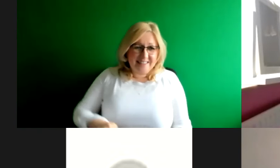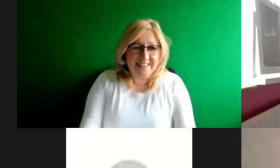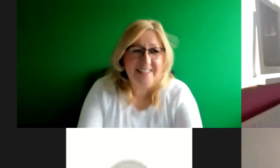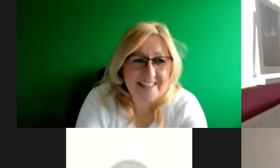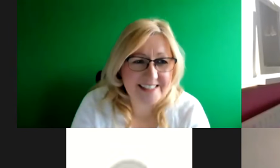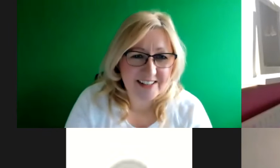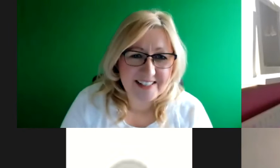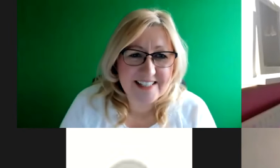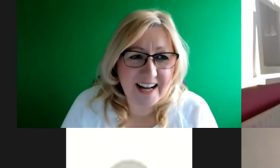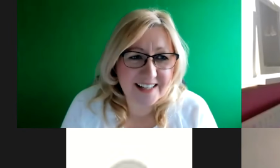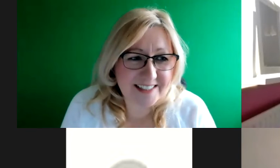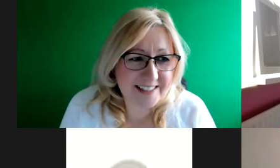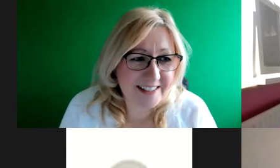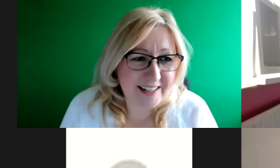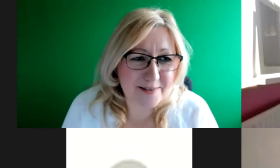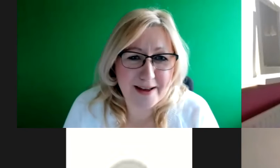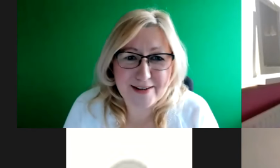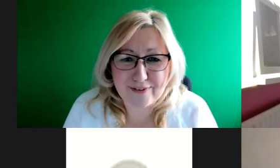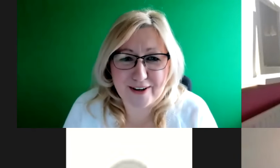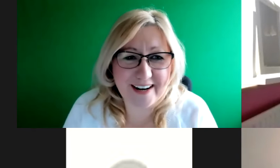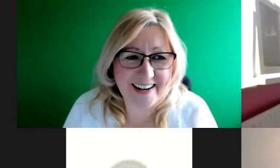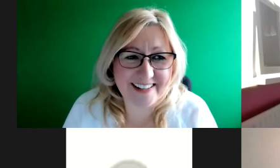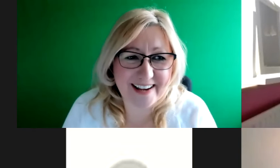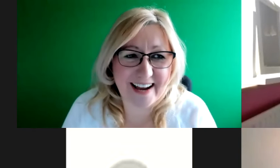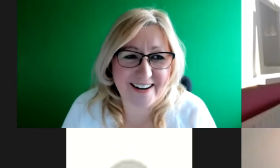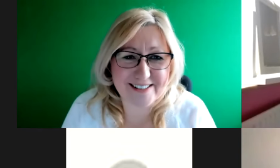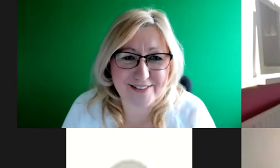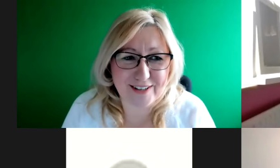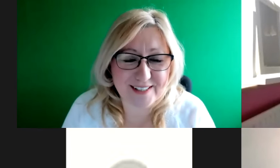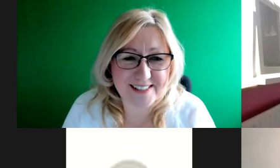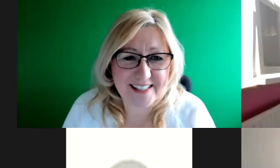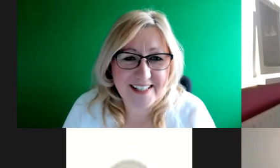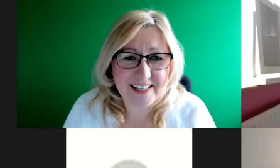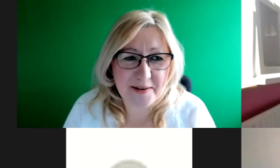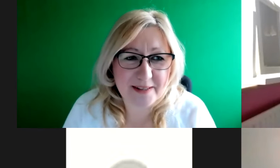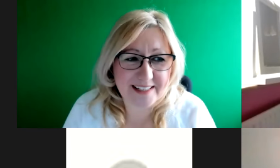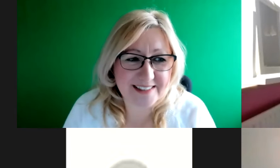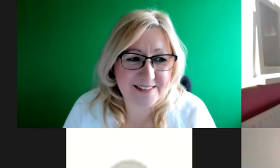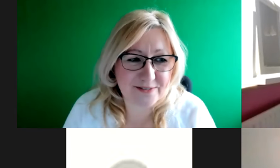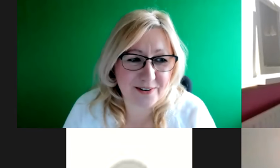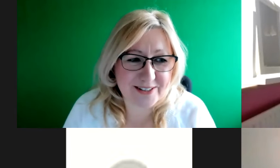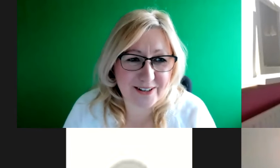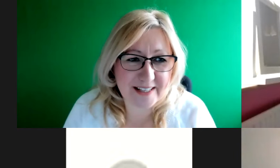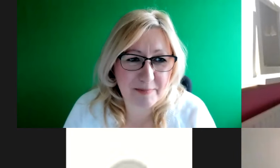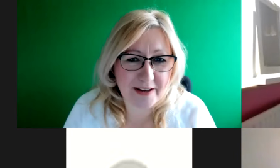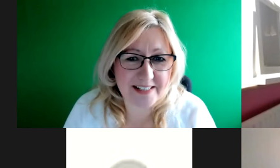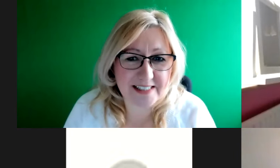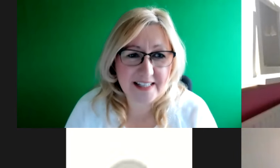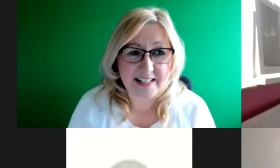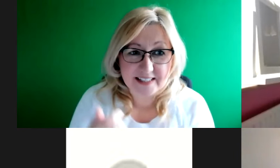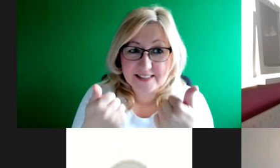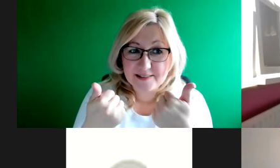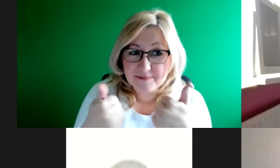That is certainly not a metaphor that carries across Yeah, because what you're talking about